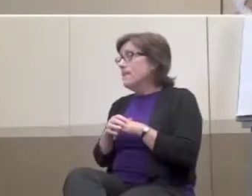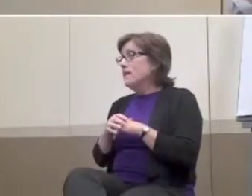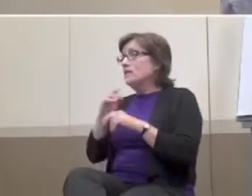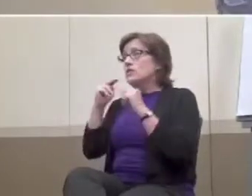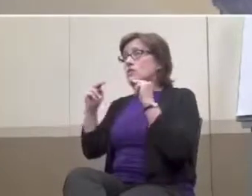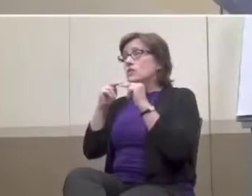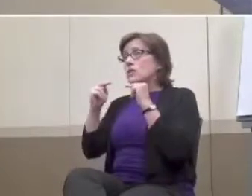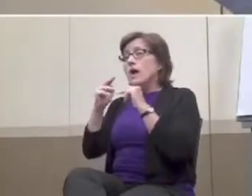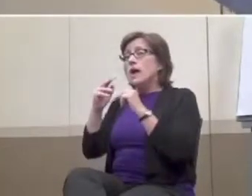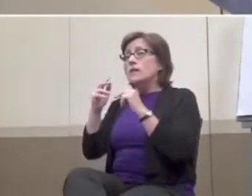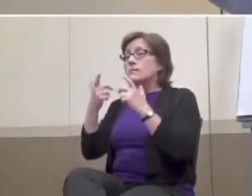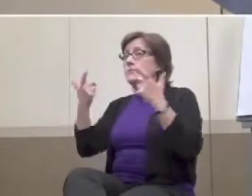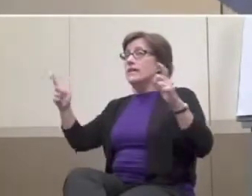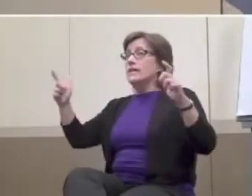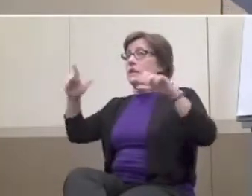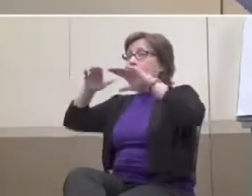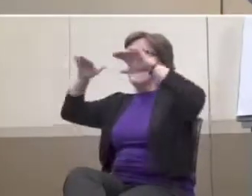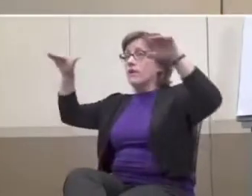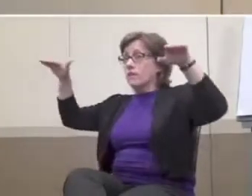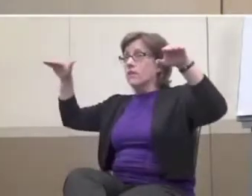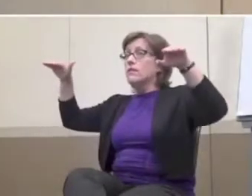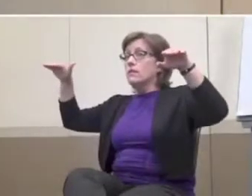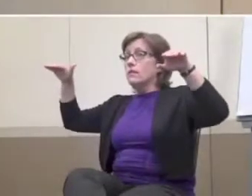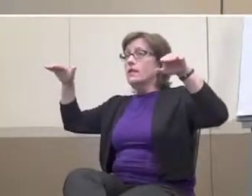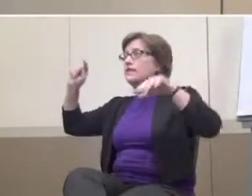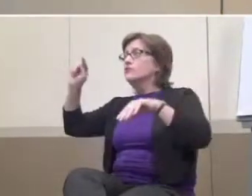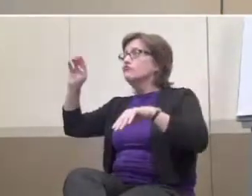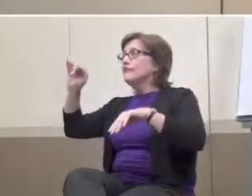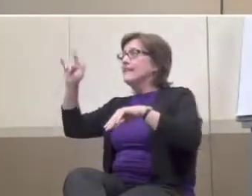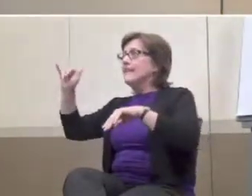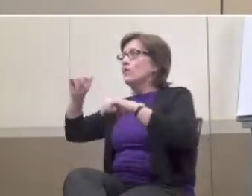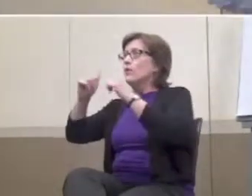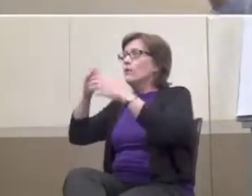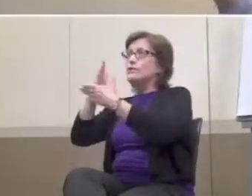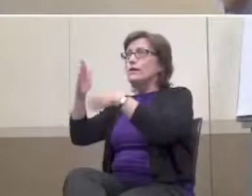Negotiations on big levels, okay, on treaty levels with